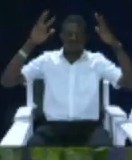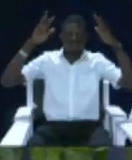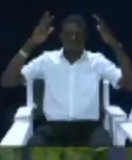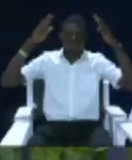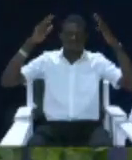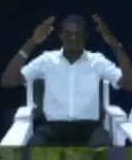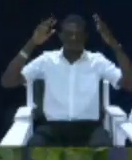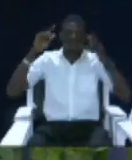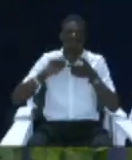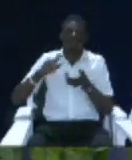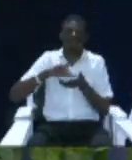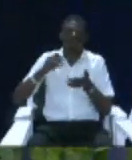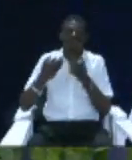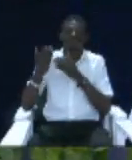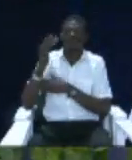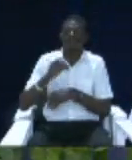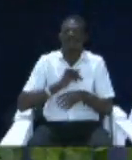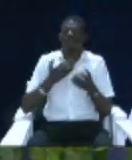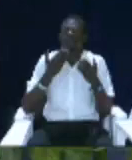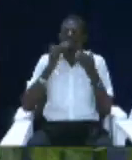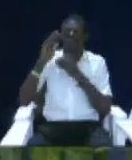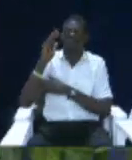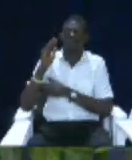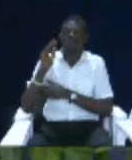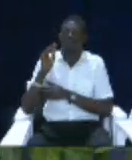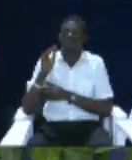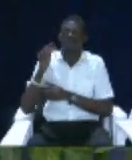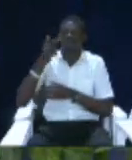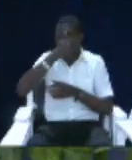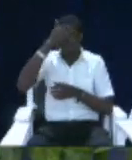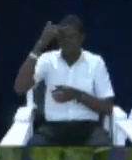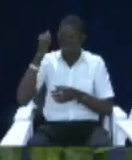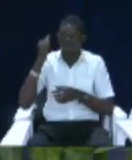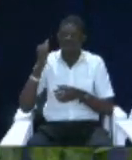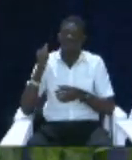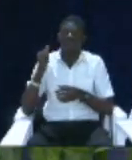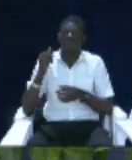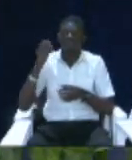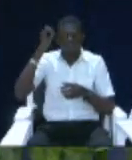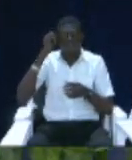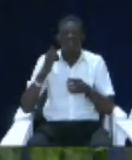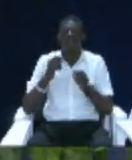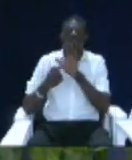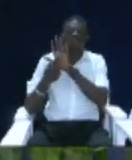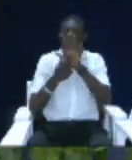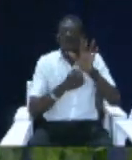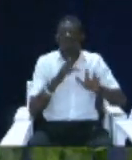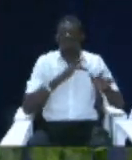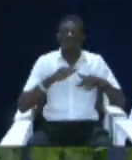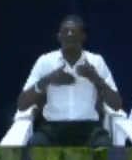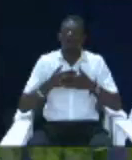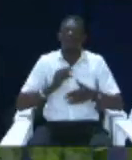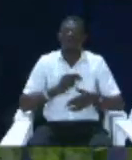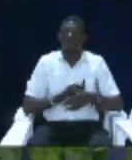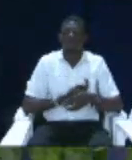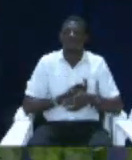To the glory of God, I want to thank God because he showed us his mercy. All of us, the